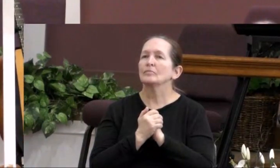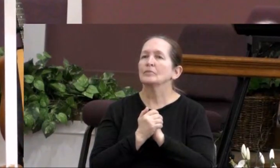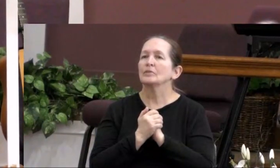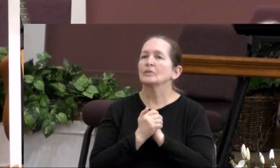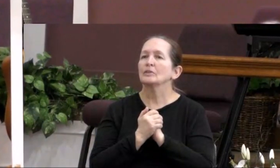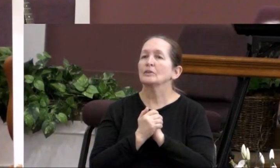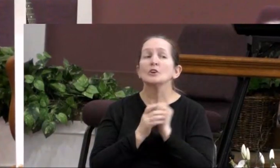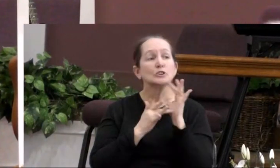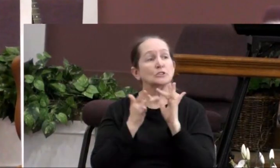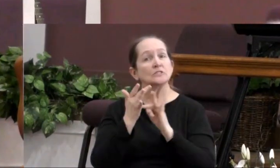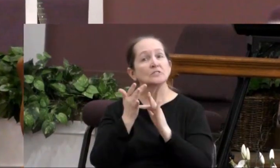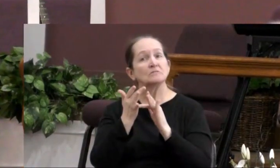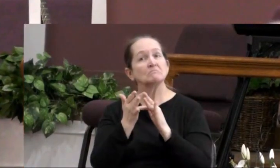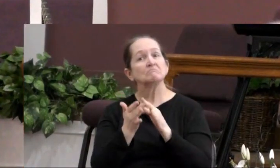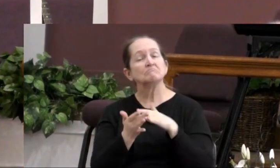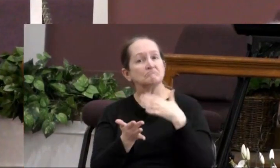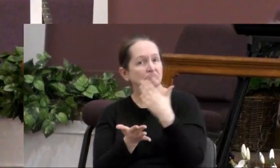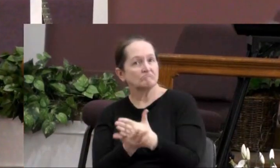And Jesus stopped